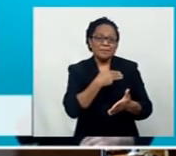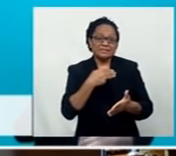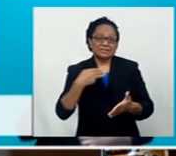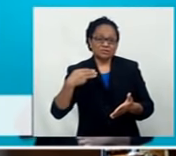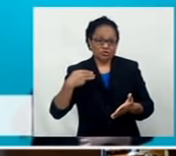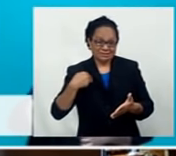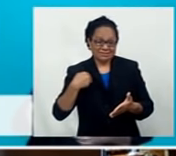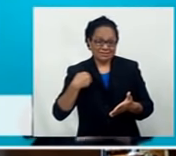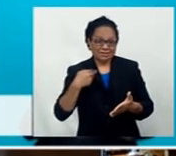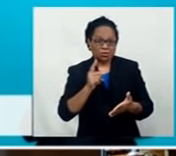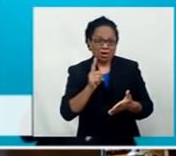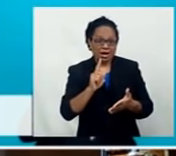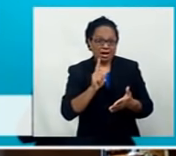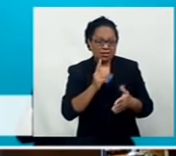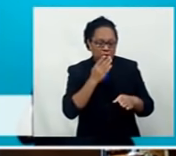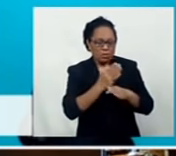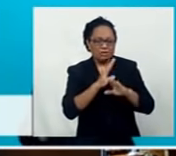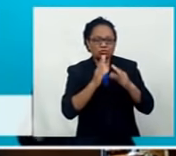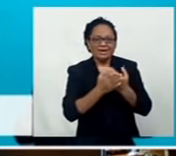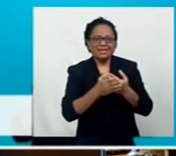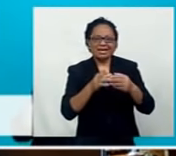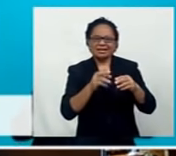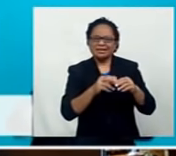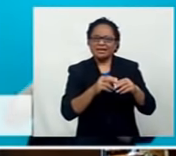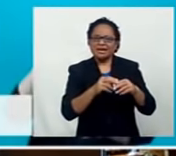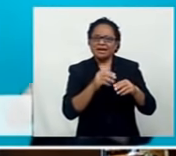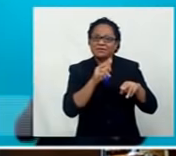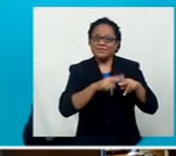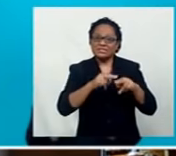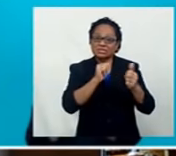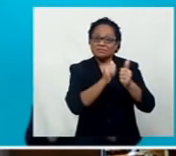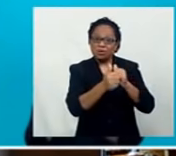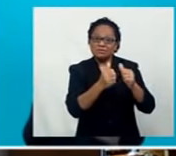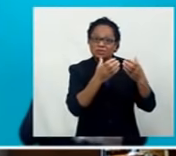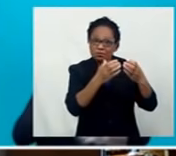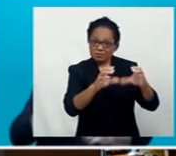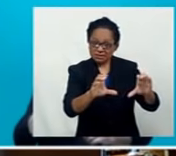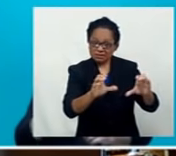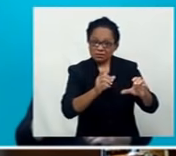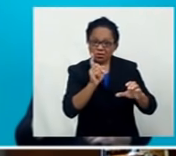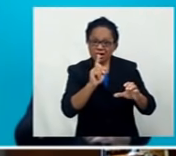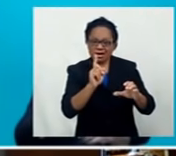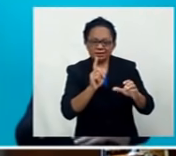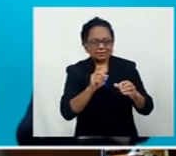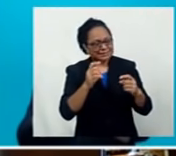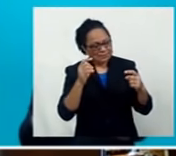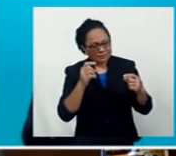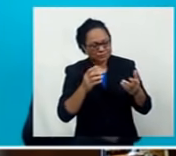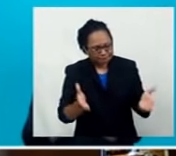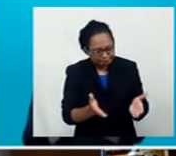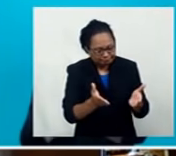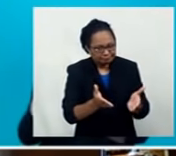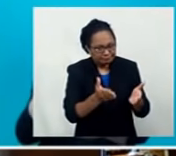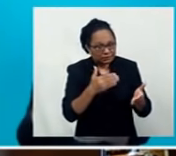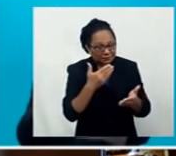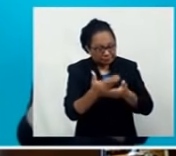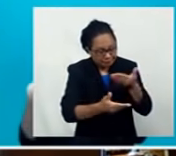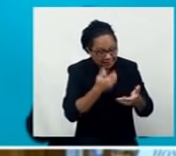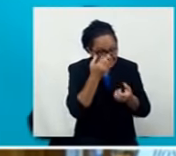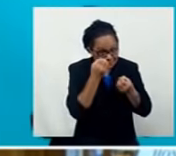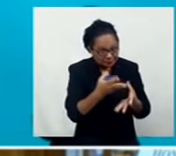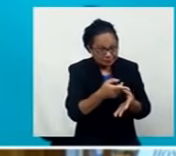working closely with the Fiji National Sports Commission in addressing the need for gender balance in our community sports